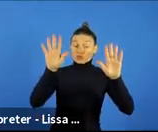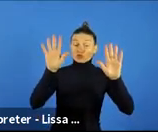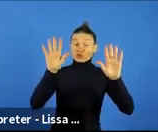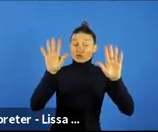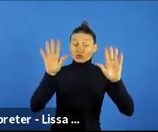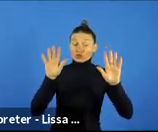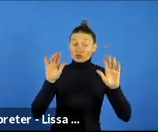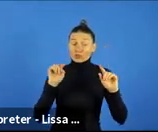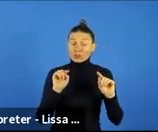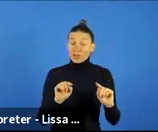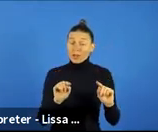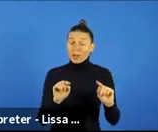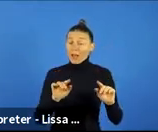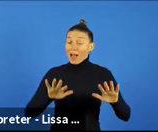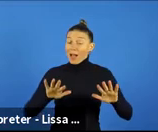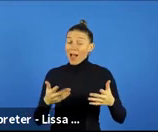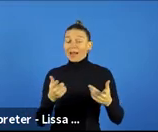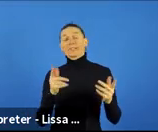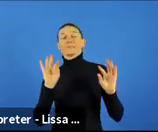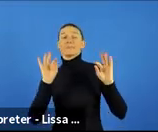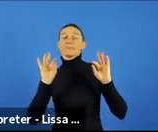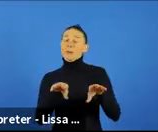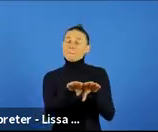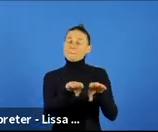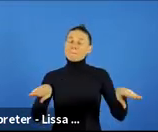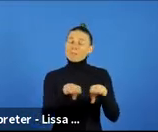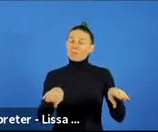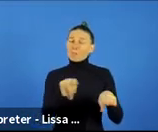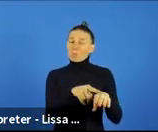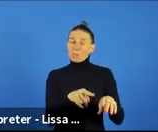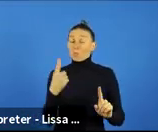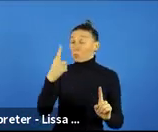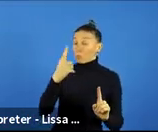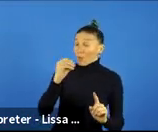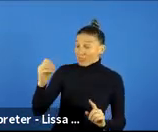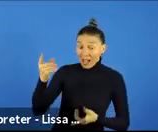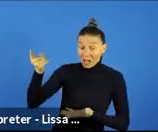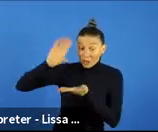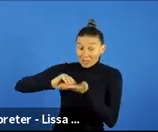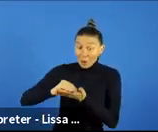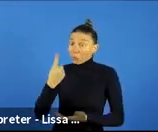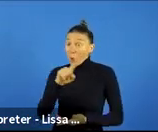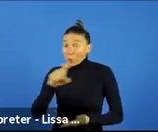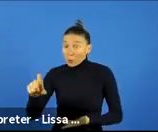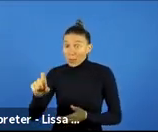printed platforms, we received 1,000 downloads of the product in 1 week. So it was